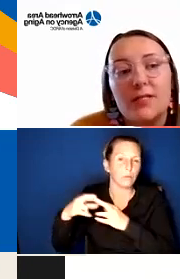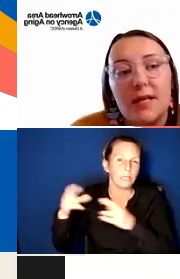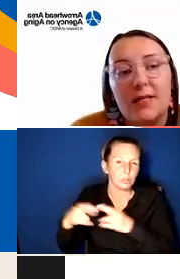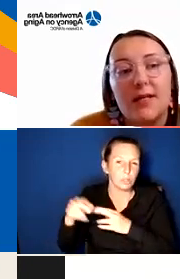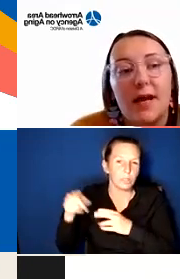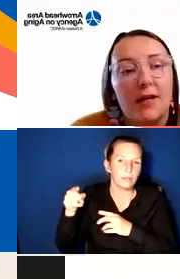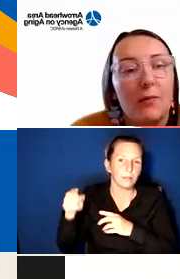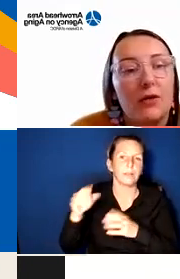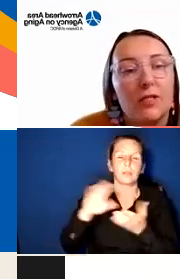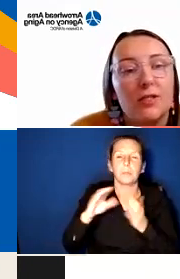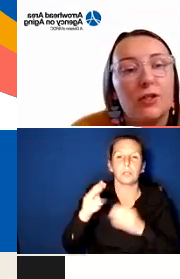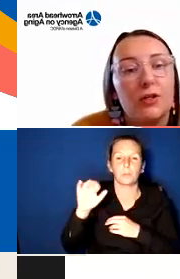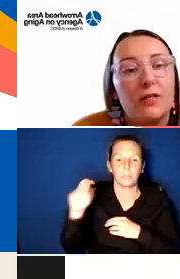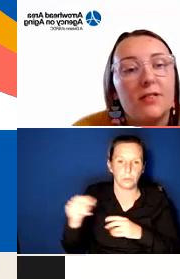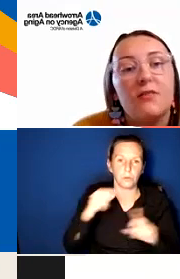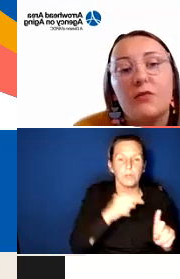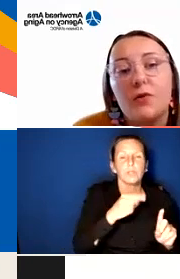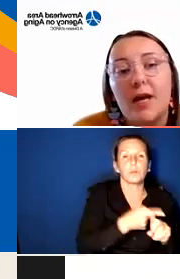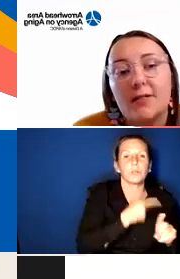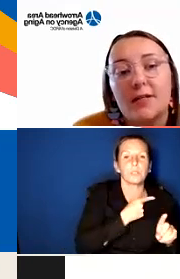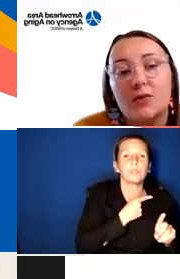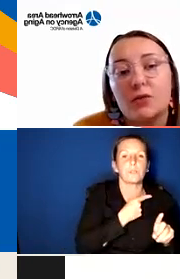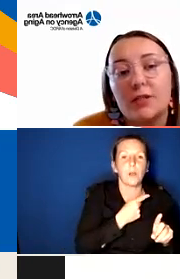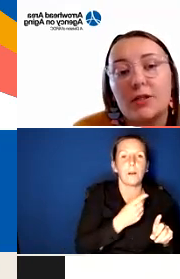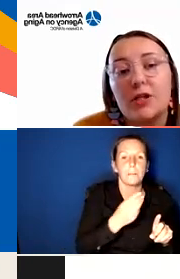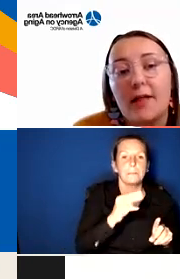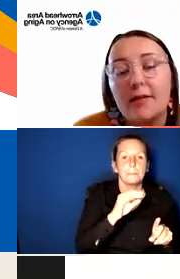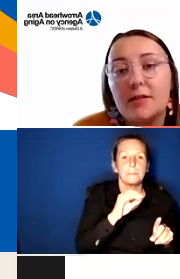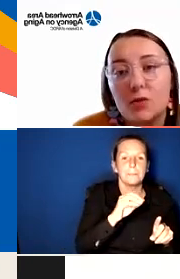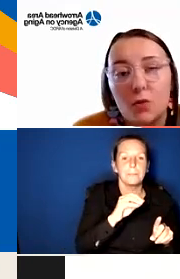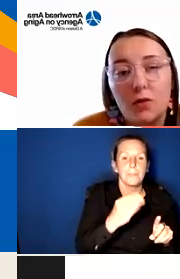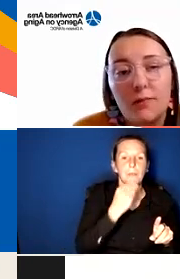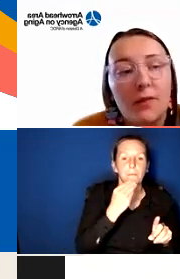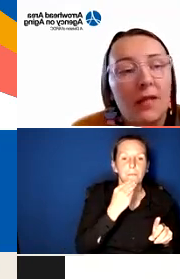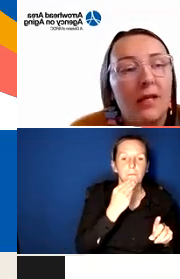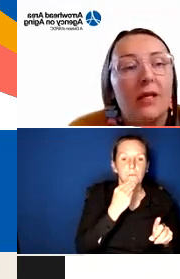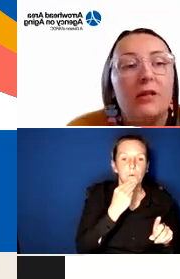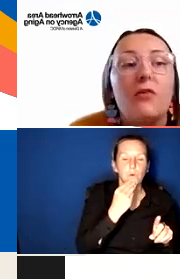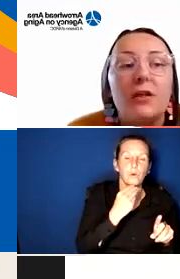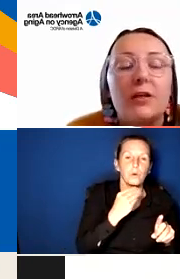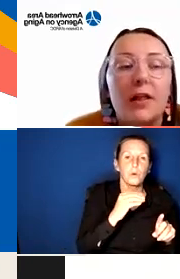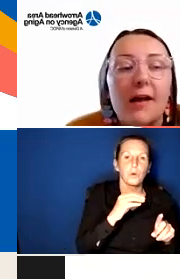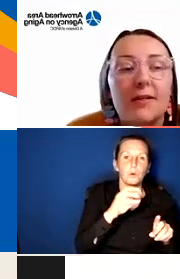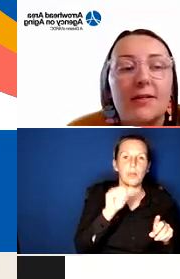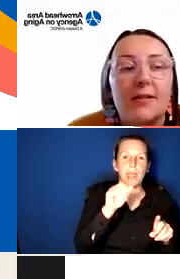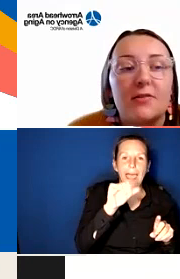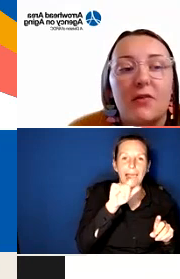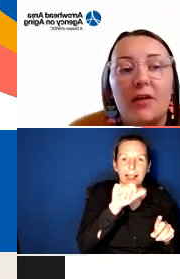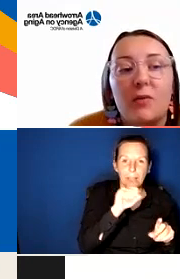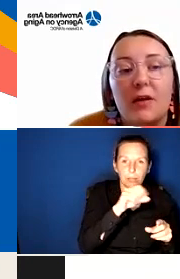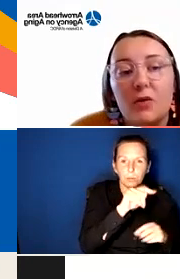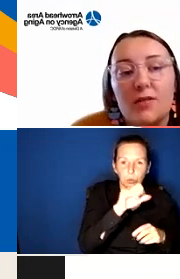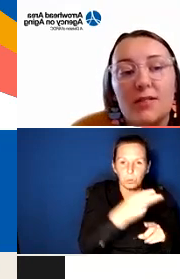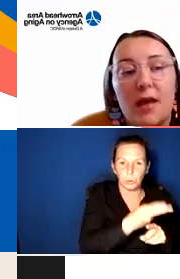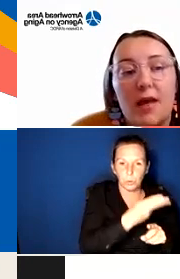the USDA's Economic Research Service Food Access Research Atlas tool. Low vehicle access is